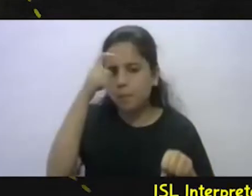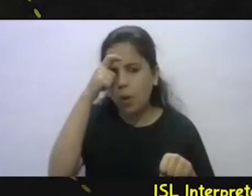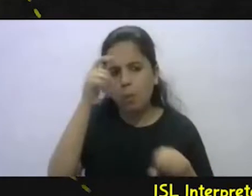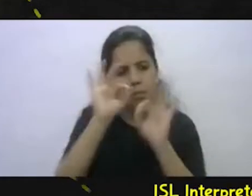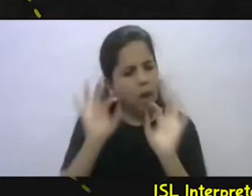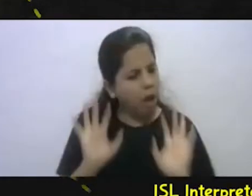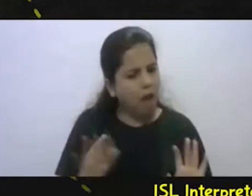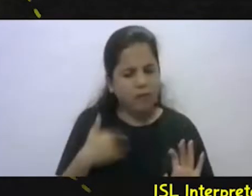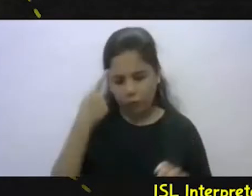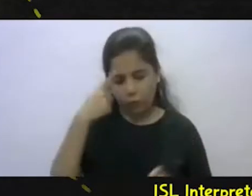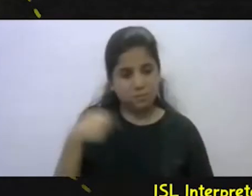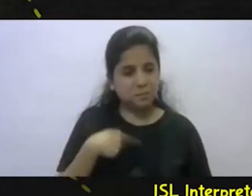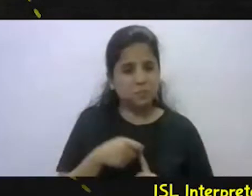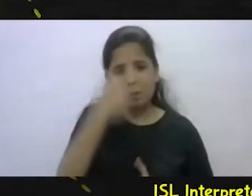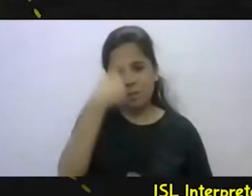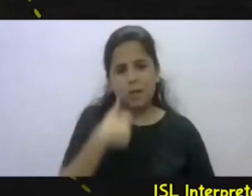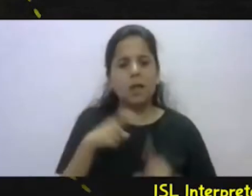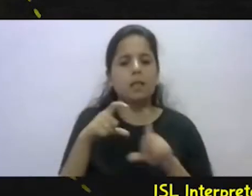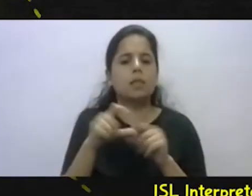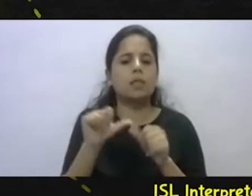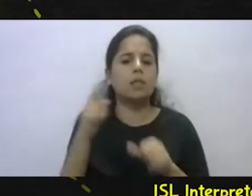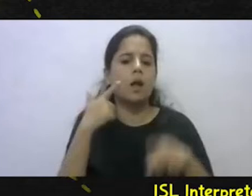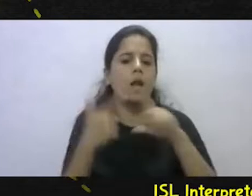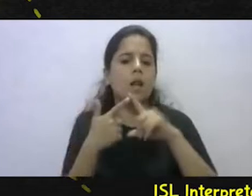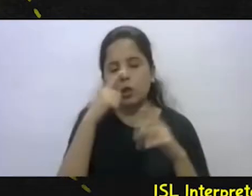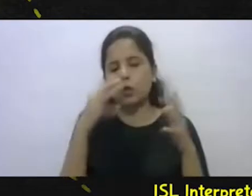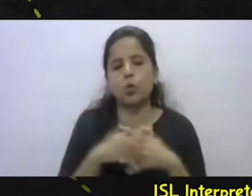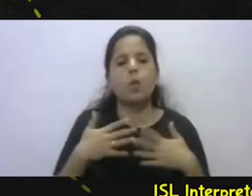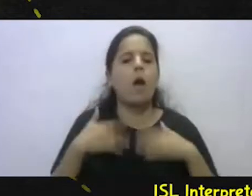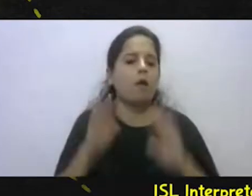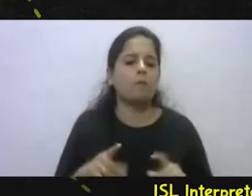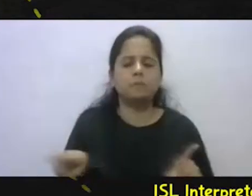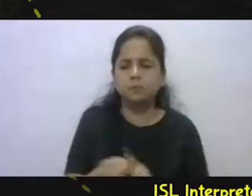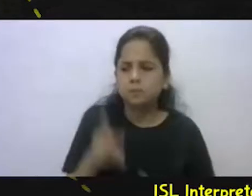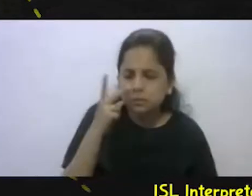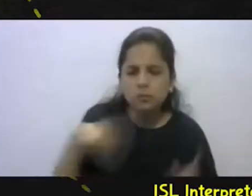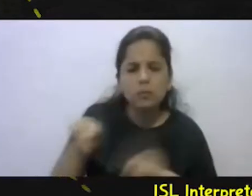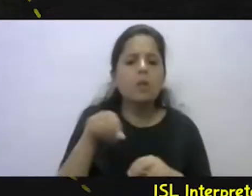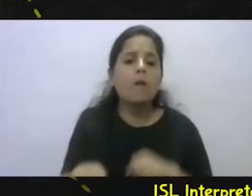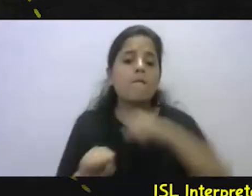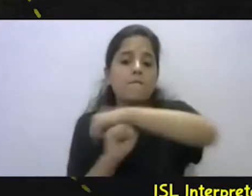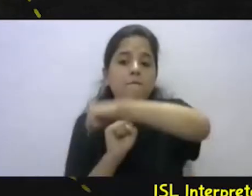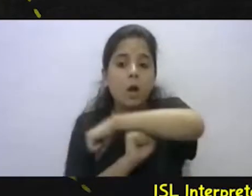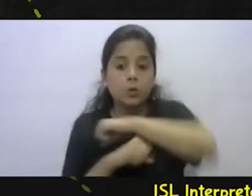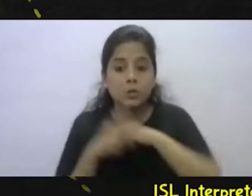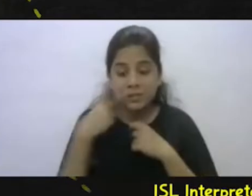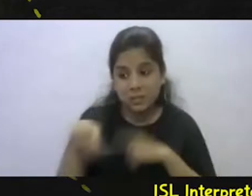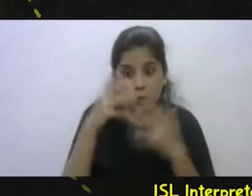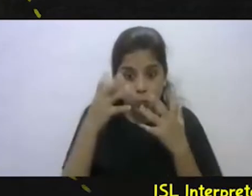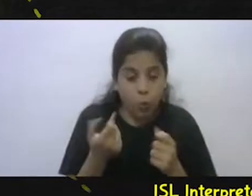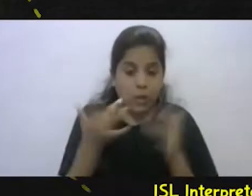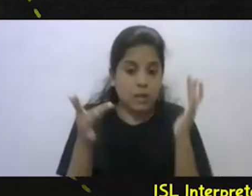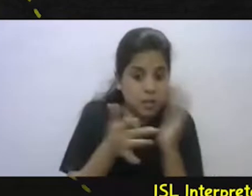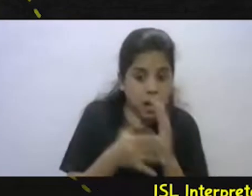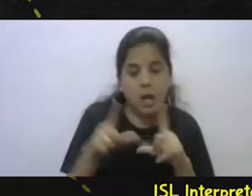me personally, as a Dalit queer woman, it already sets the foundation of everything that we are building, whether it's technology